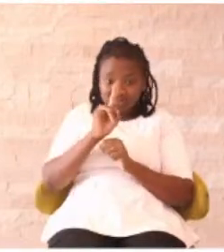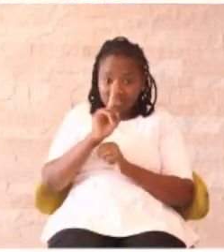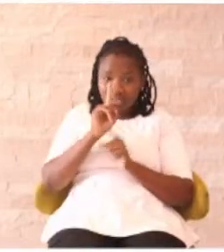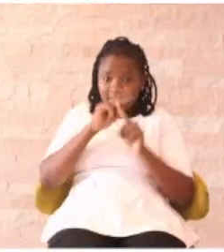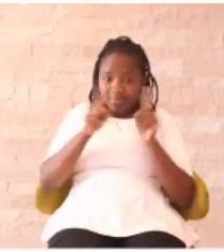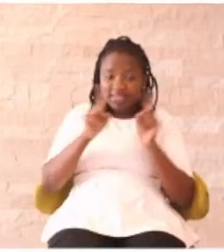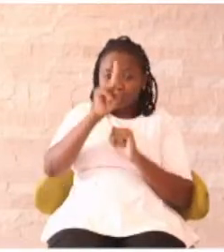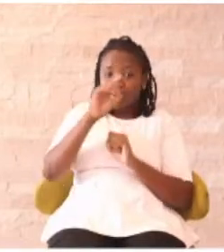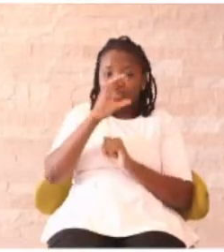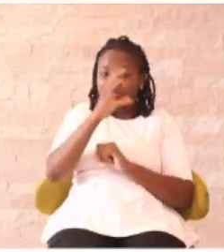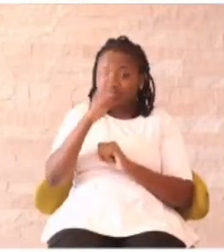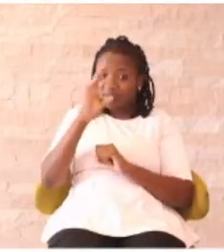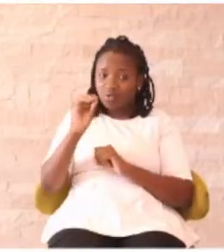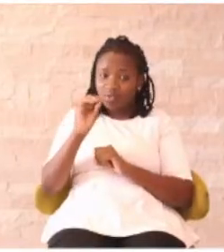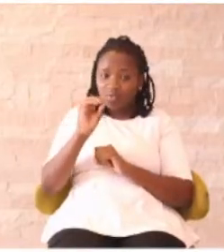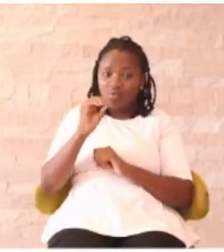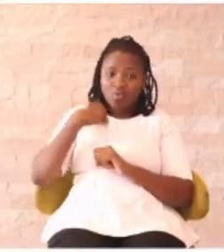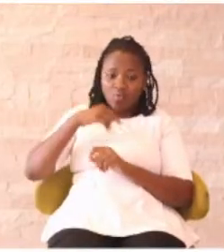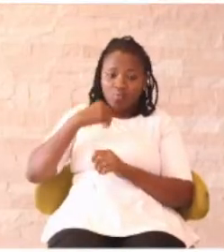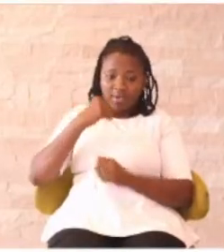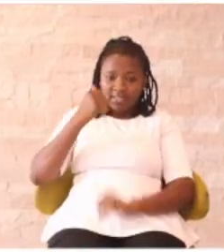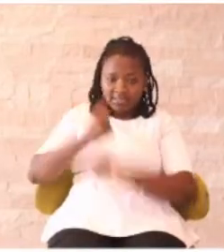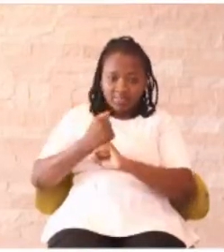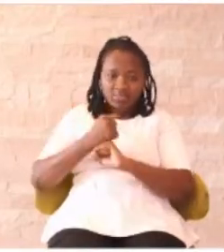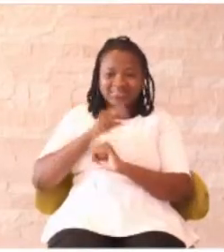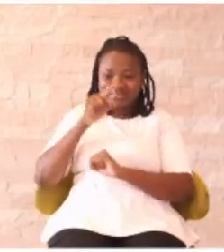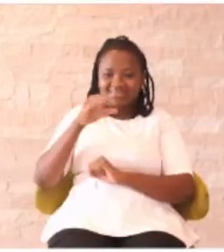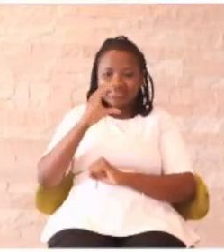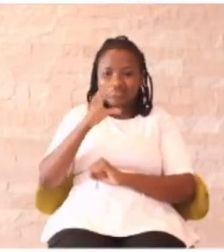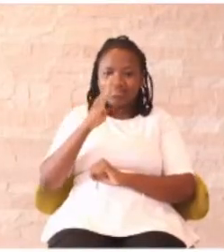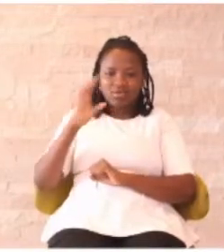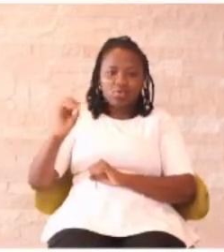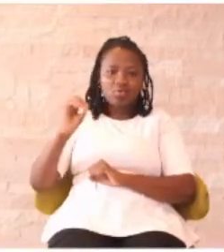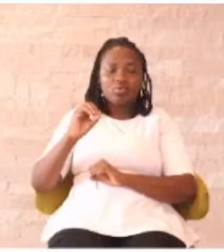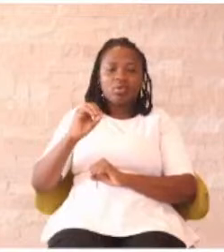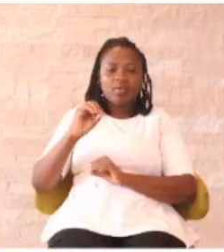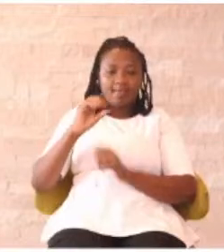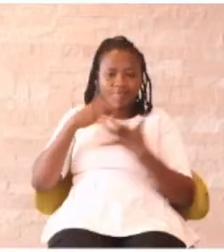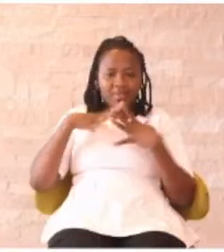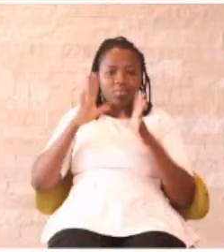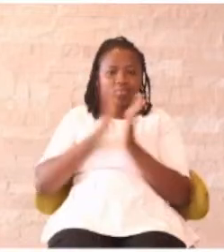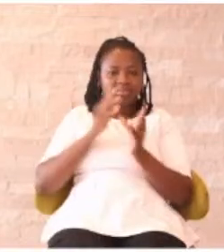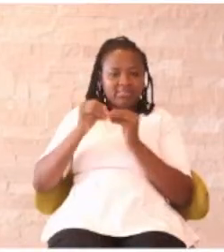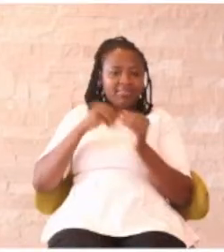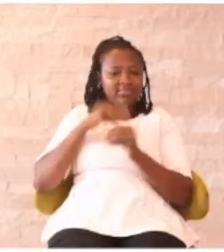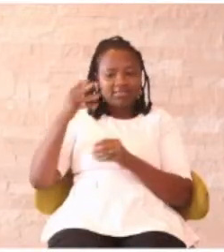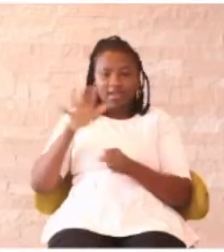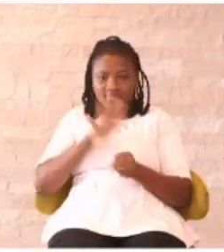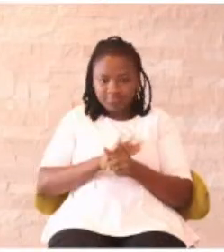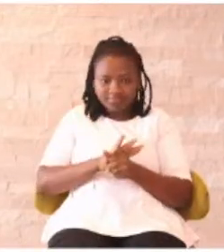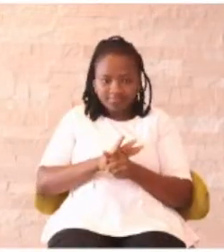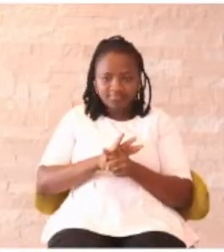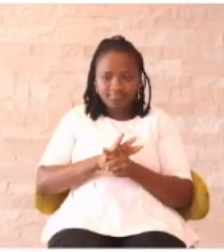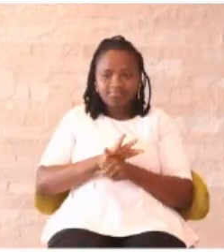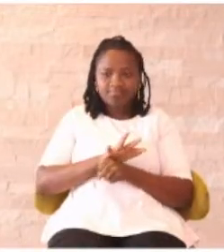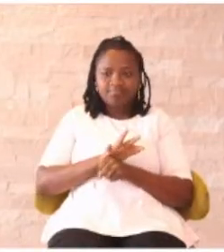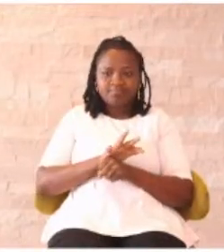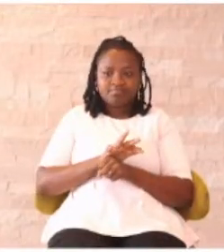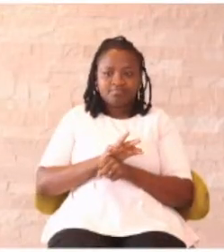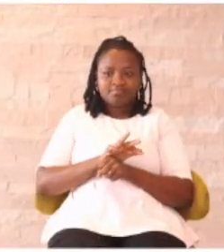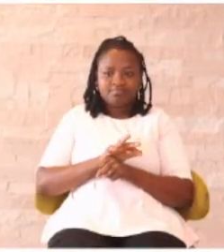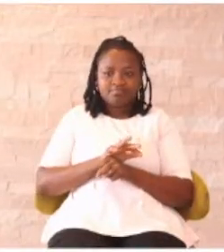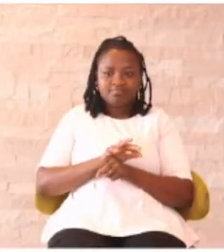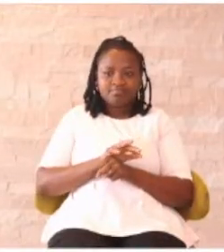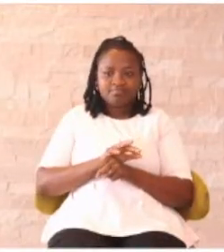is supported under AWESOME is a CBO that is made up of persons with disability. So that tells you.